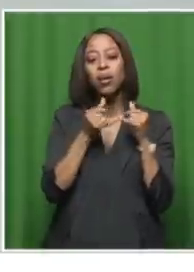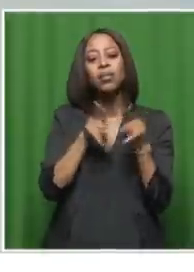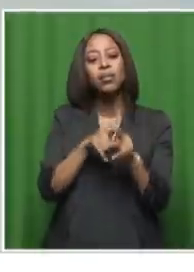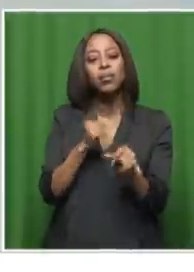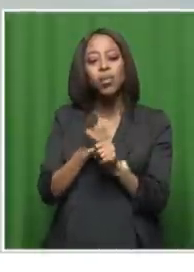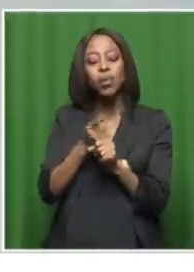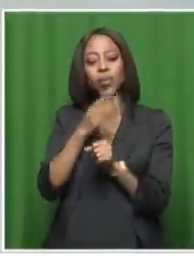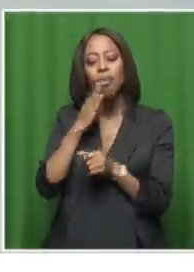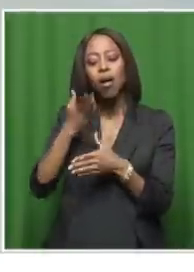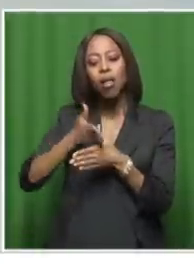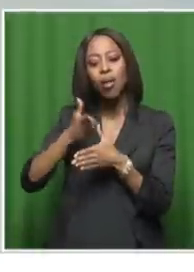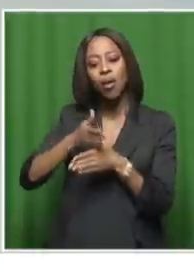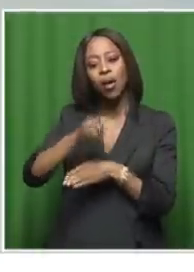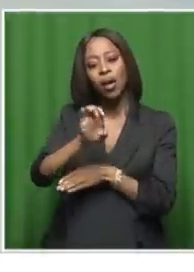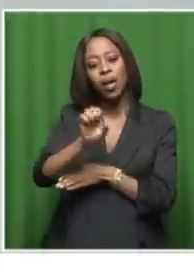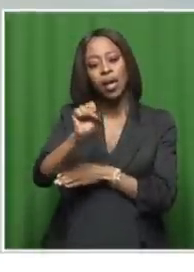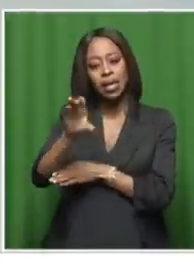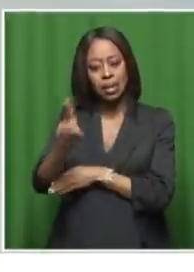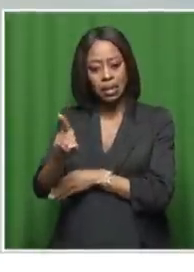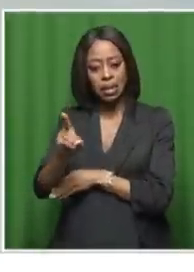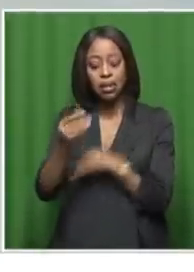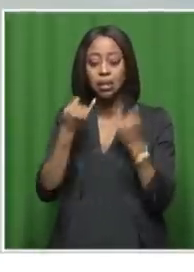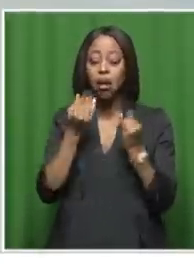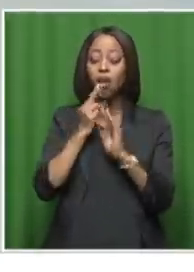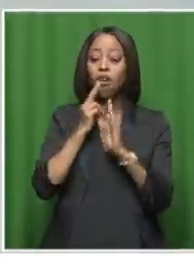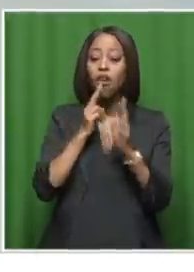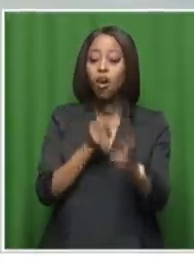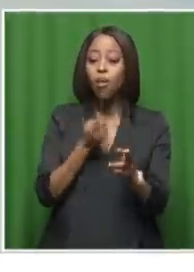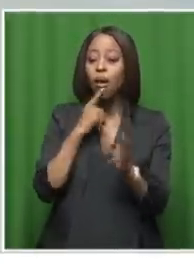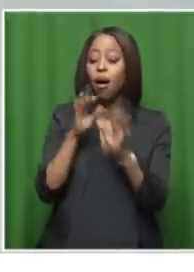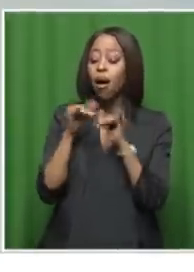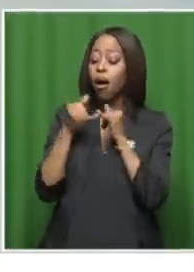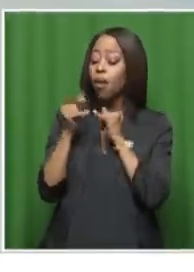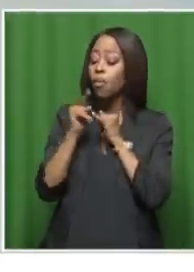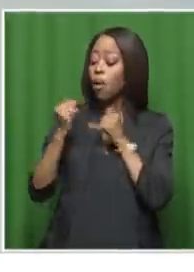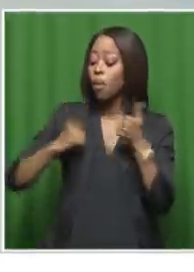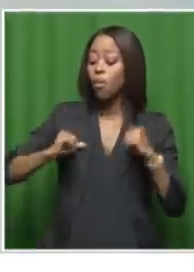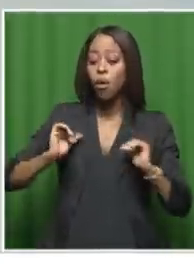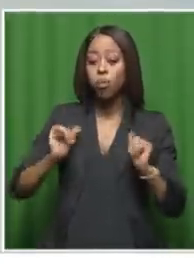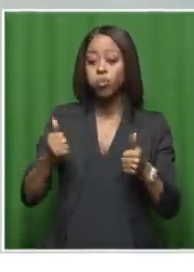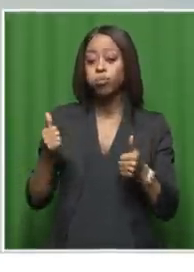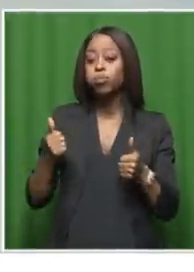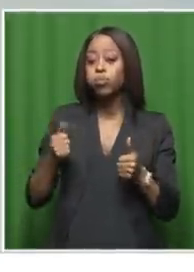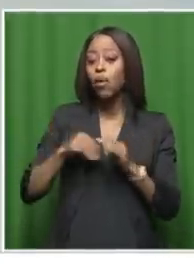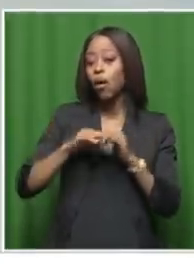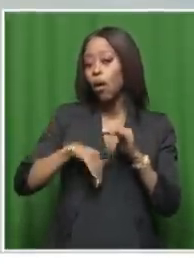the functioning of ESG. The report shows that companies have performed well below